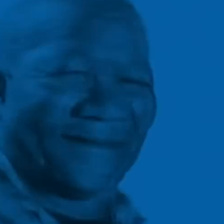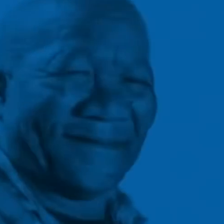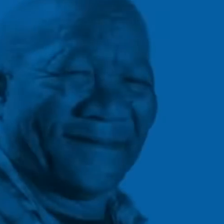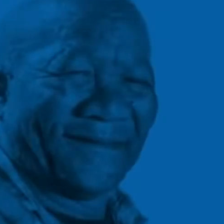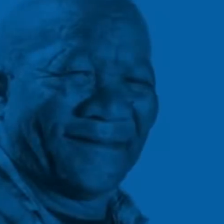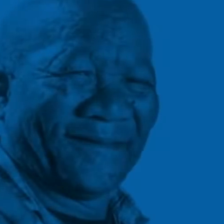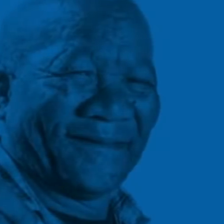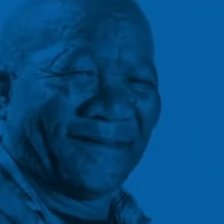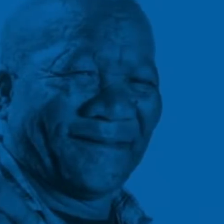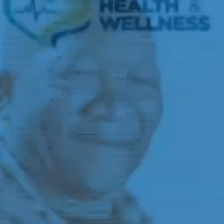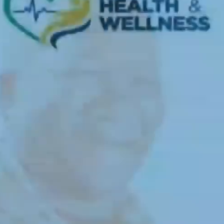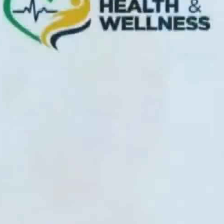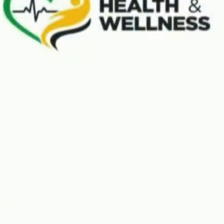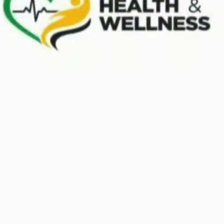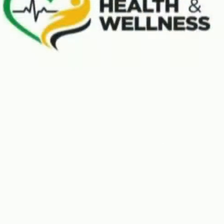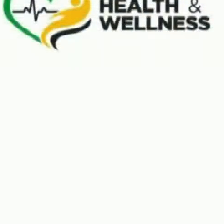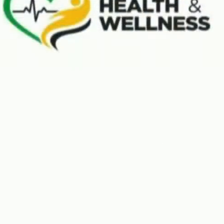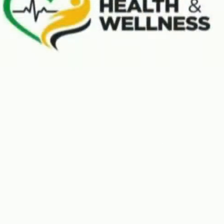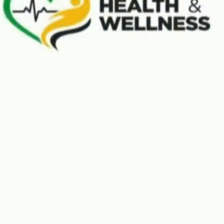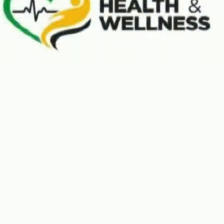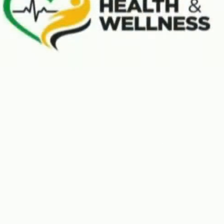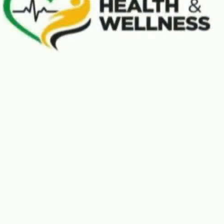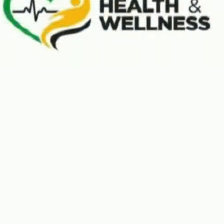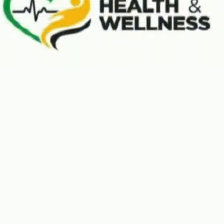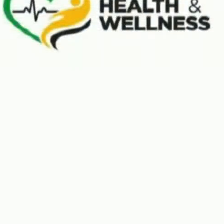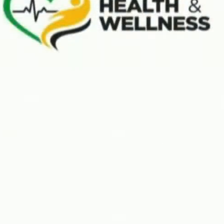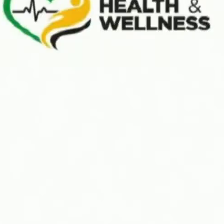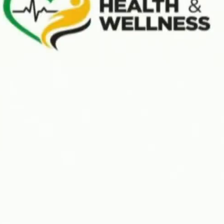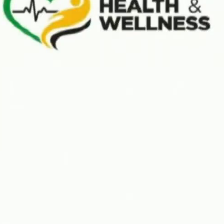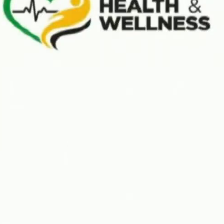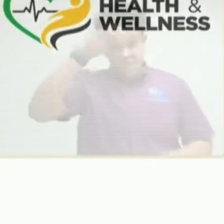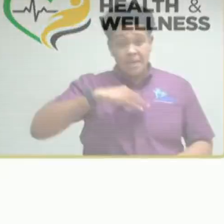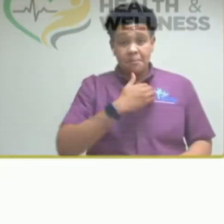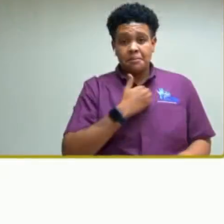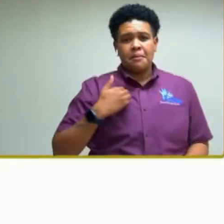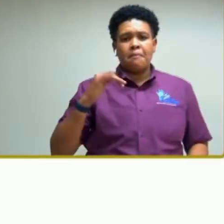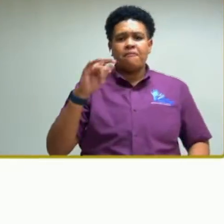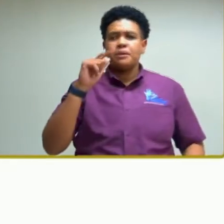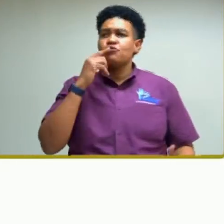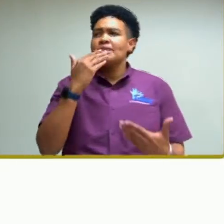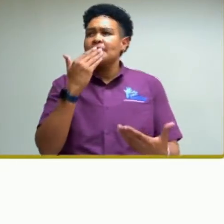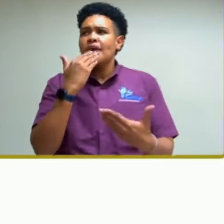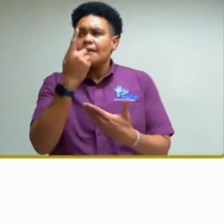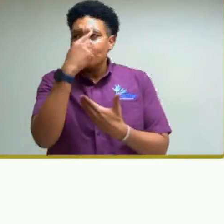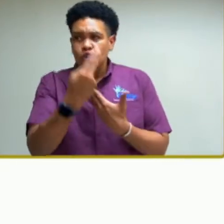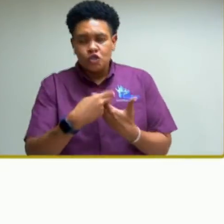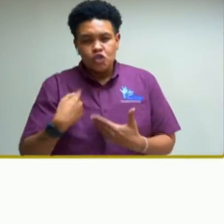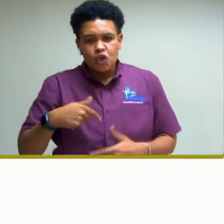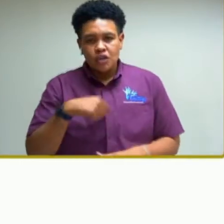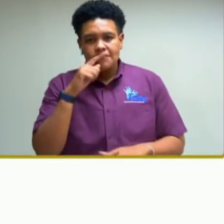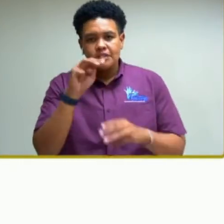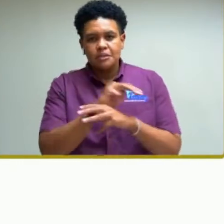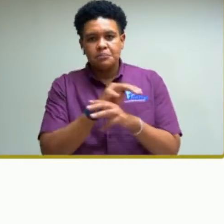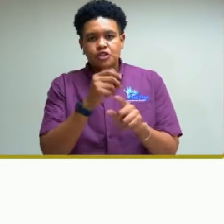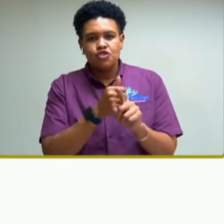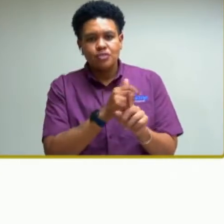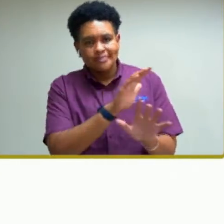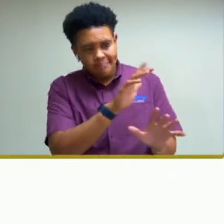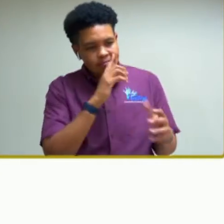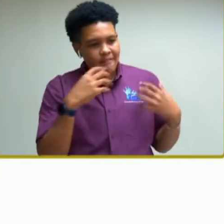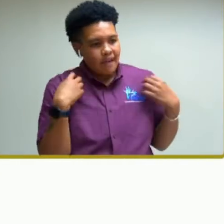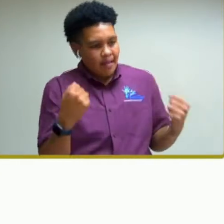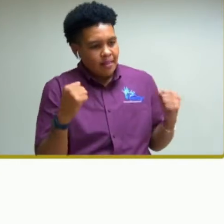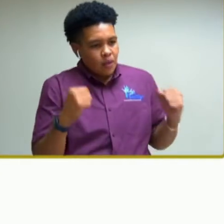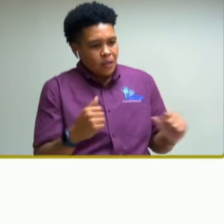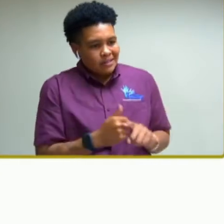life. Good evening, ladies and gentlemen, members of the media. Thank you so much for joining us for the Ministry of Health